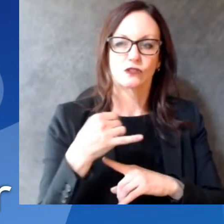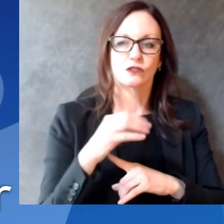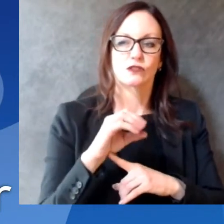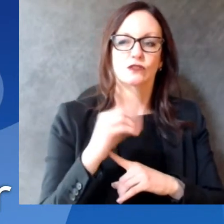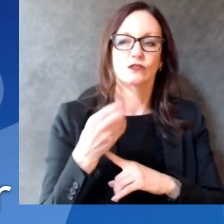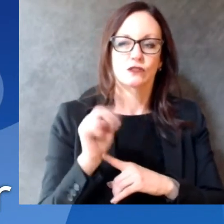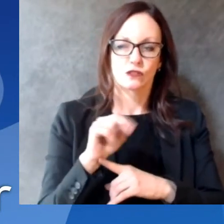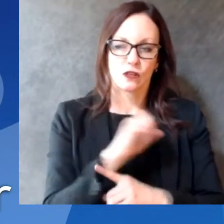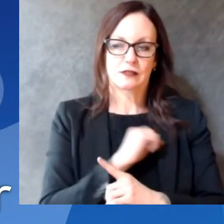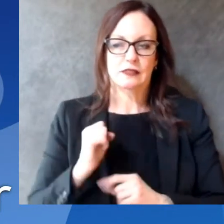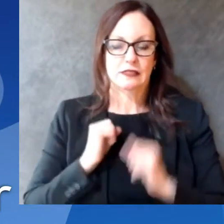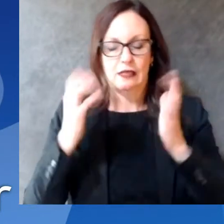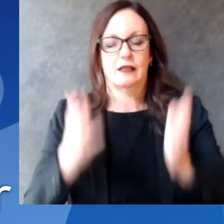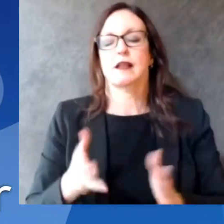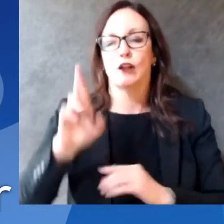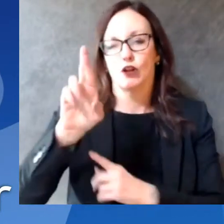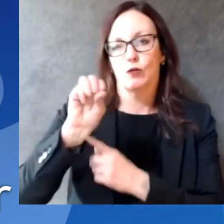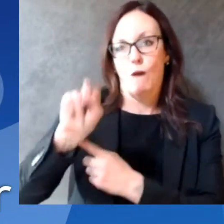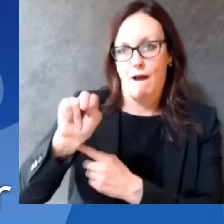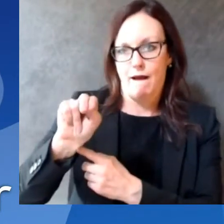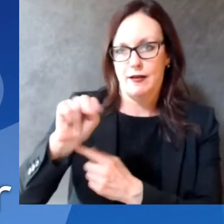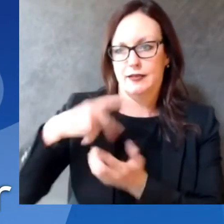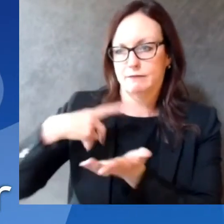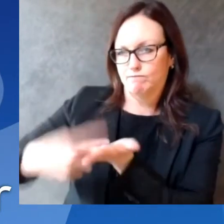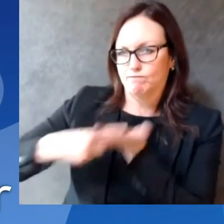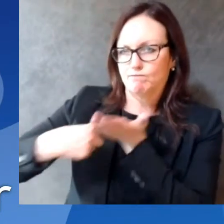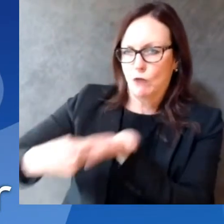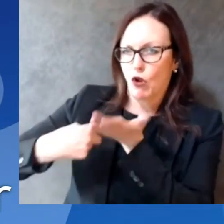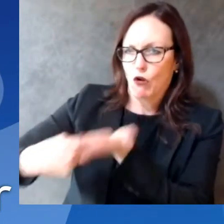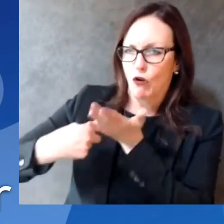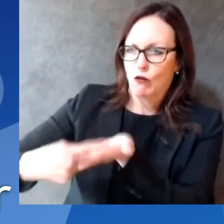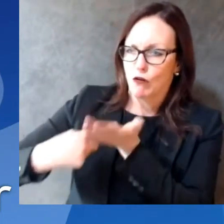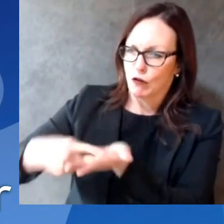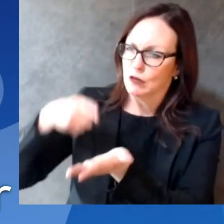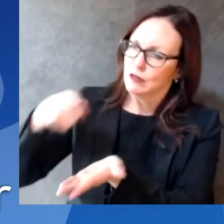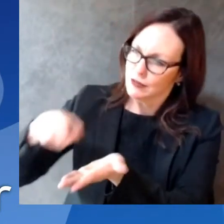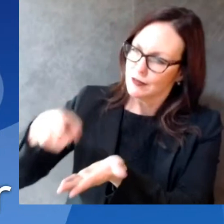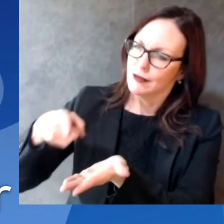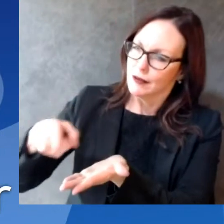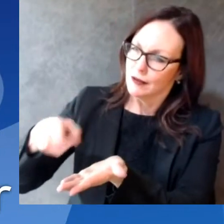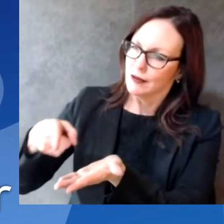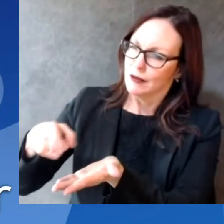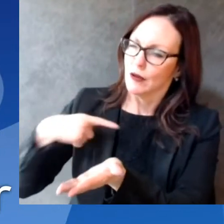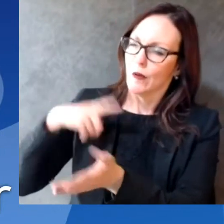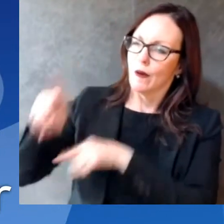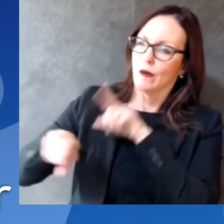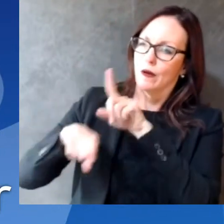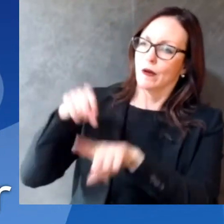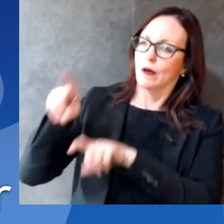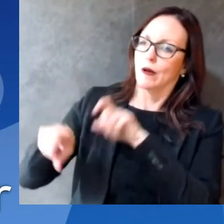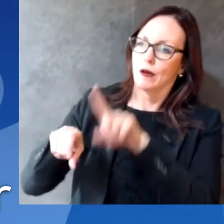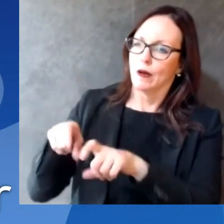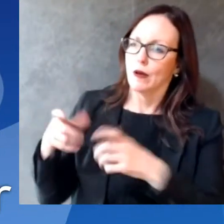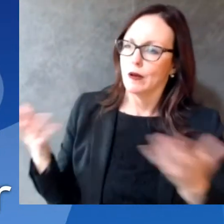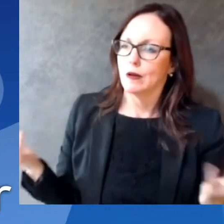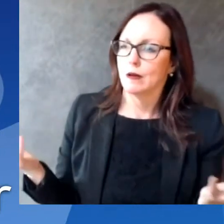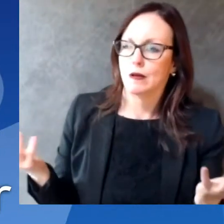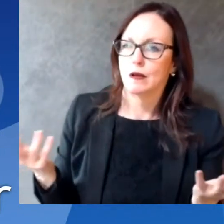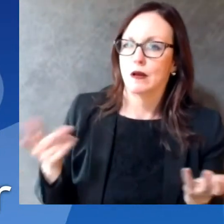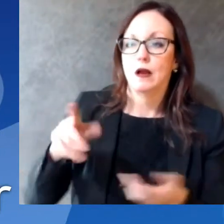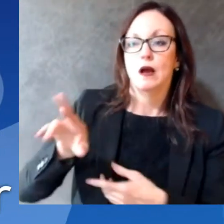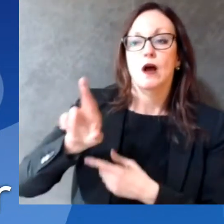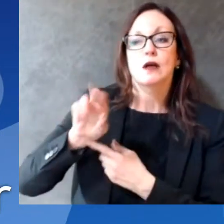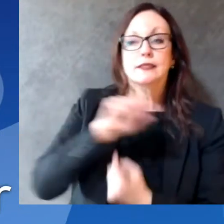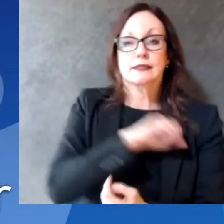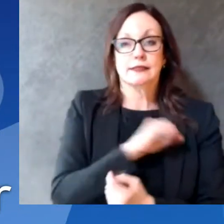guess, what would you say to that, and how crucial are masks to keeping COVID out of classrooms and schools? Thanks for your time.